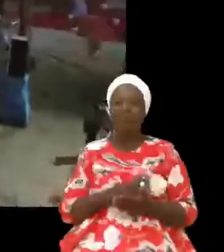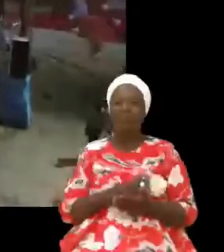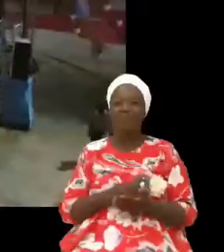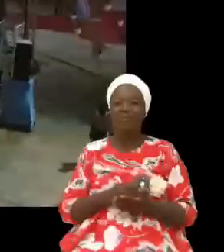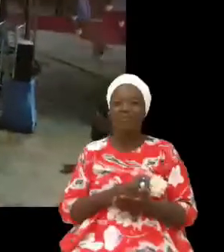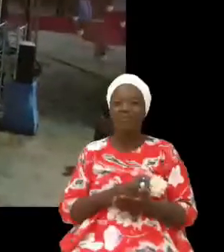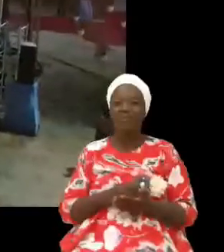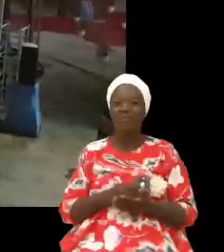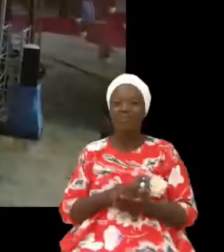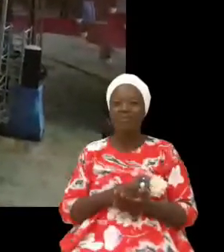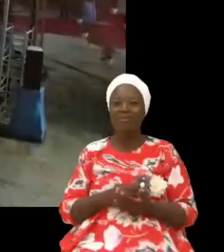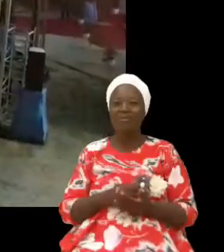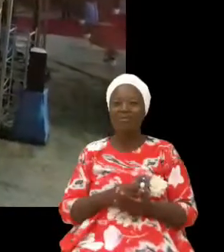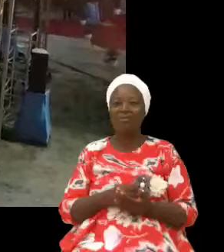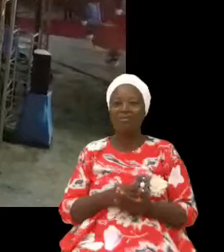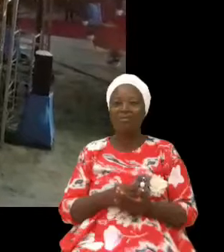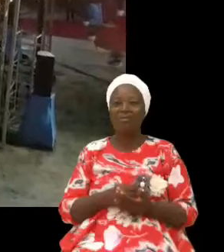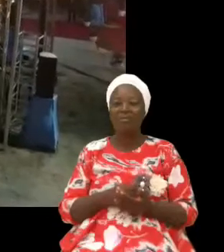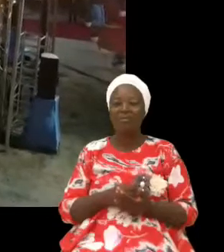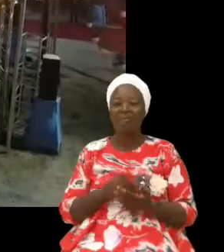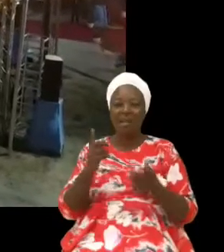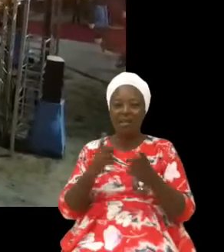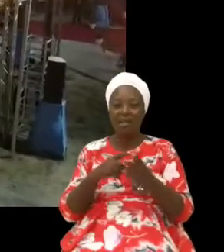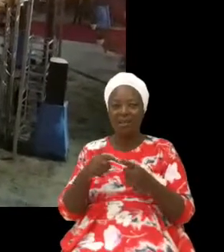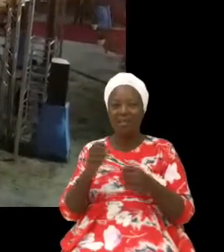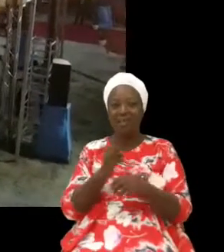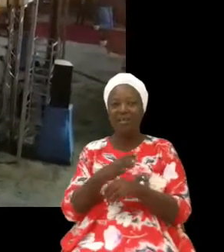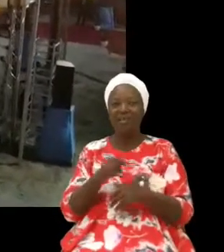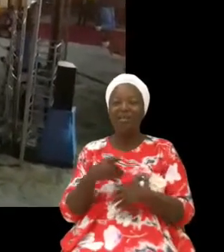the decision card, the short slip.